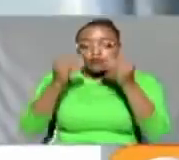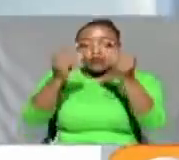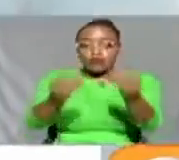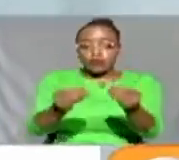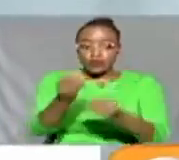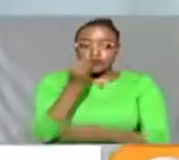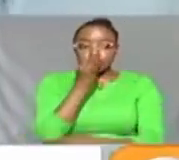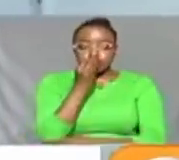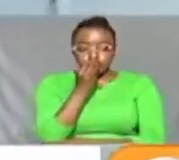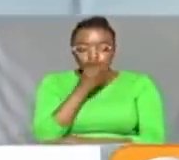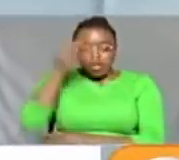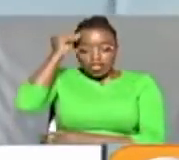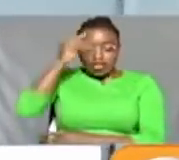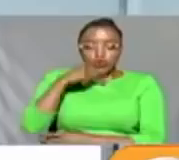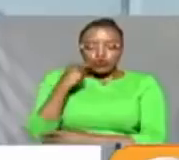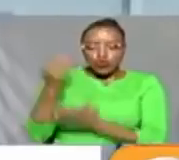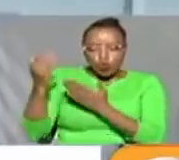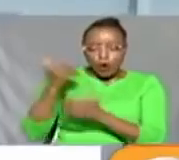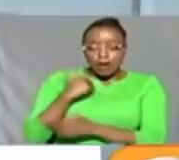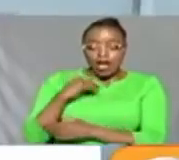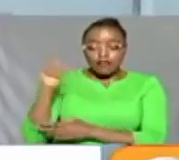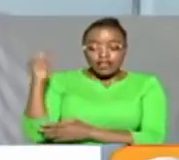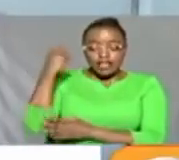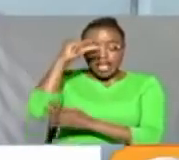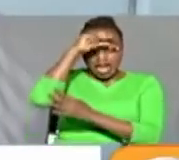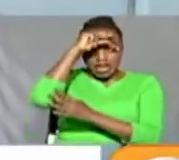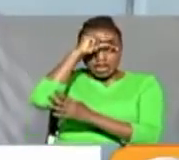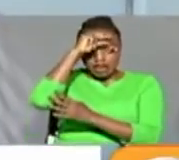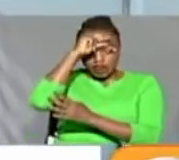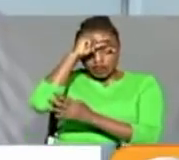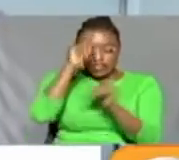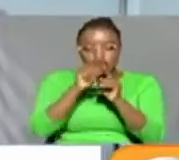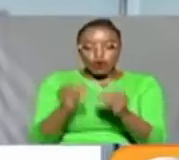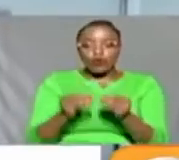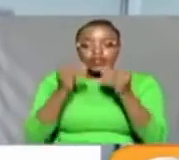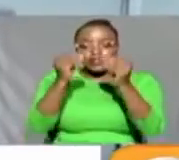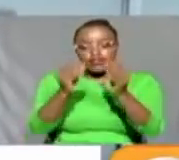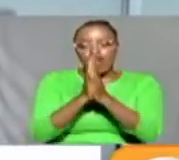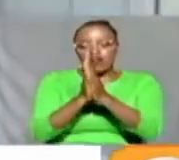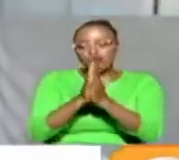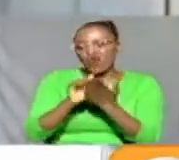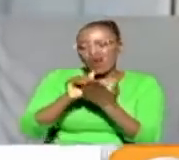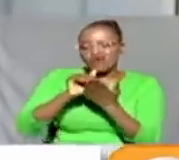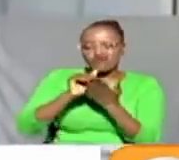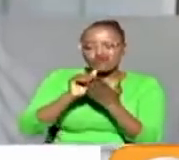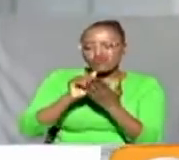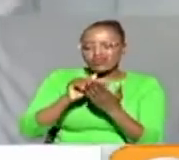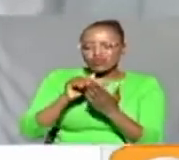supplies to them, the students hoping that the Kenyan government will offer more than just prayers. Rachel Mugai, Citizen TV.